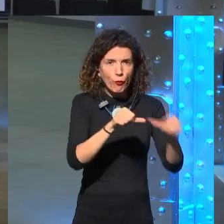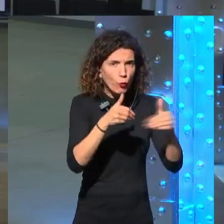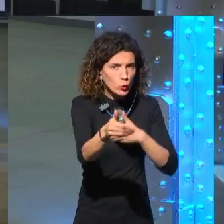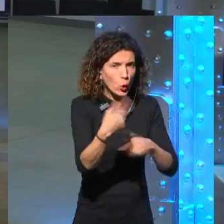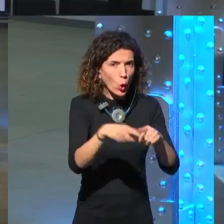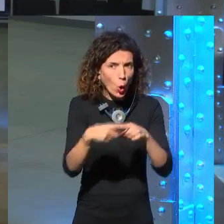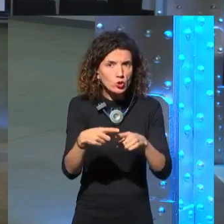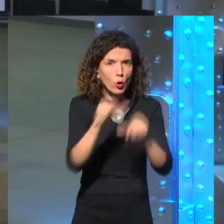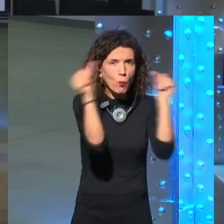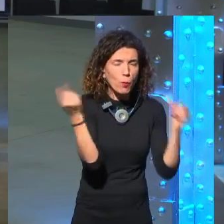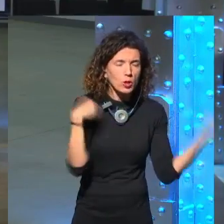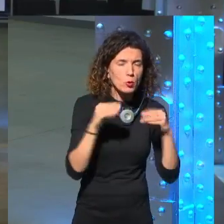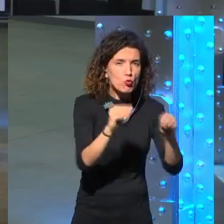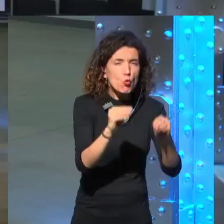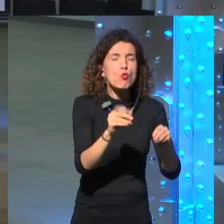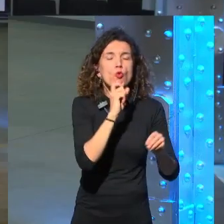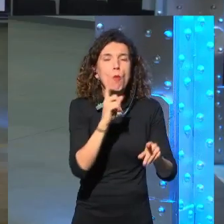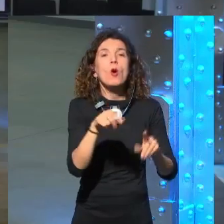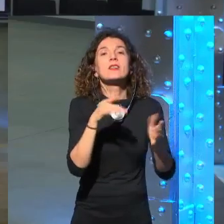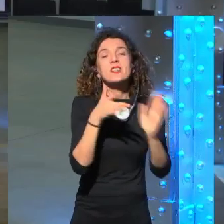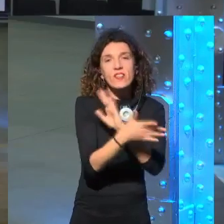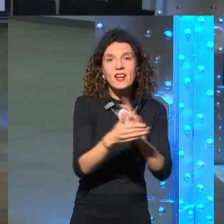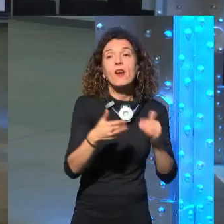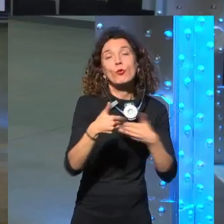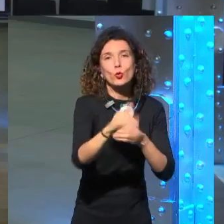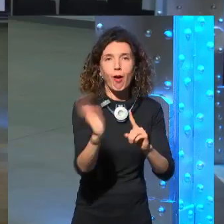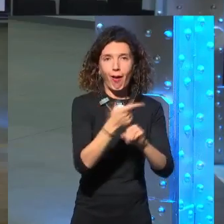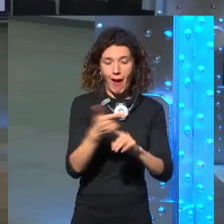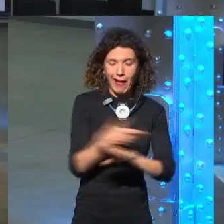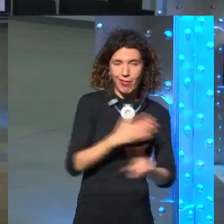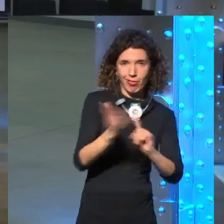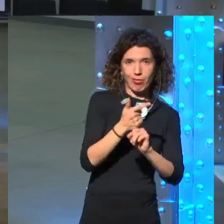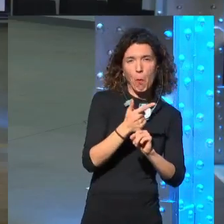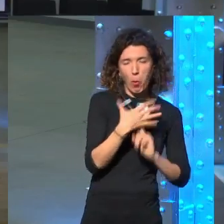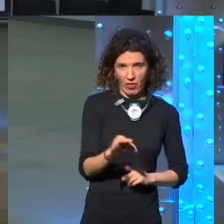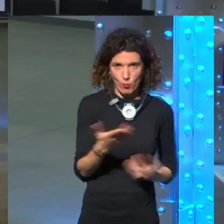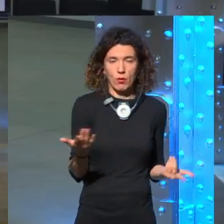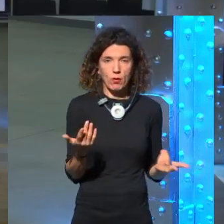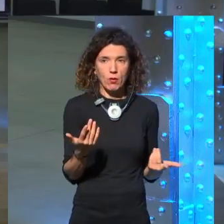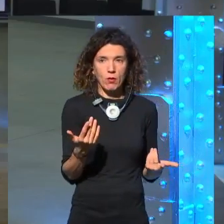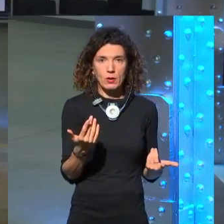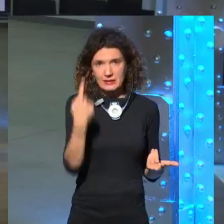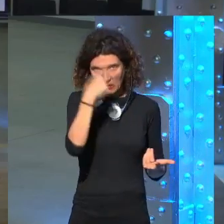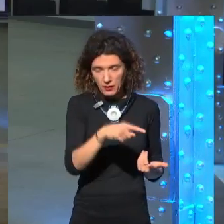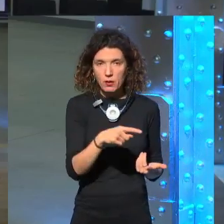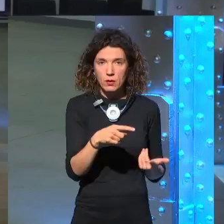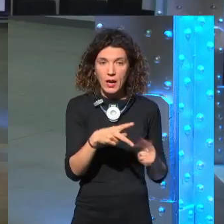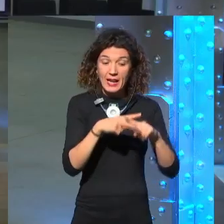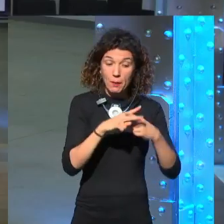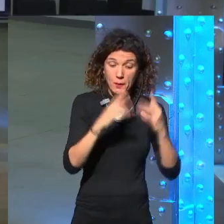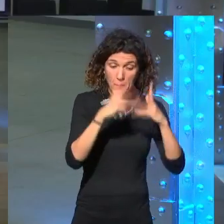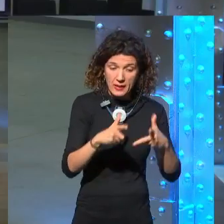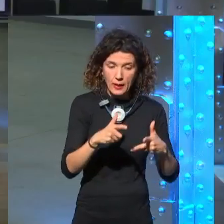happen next. But how powerful is this tool of mathematics really to know what's going to happen